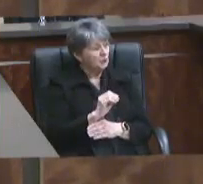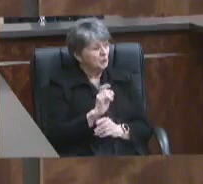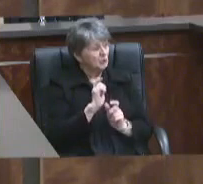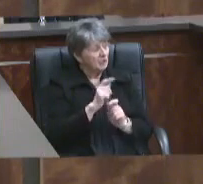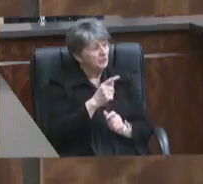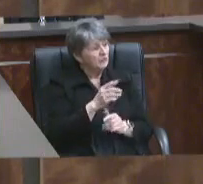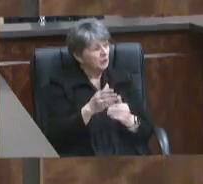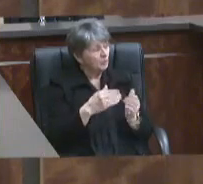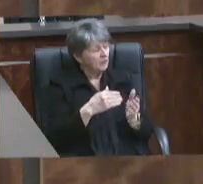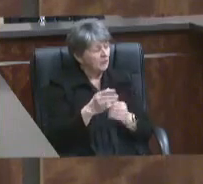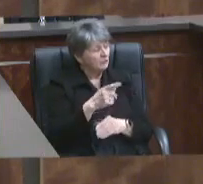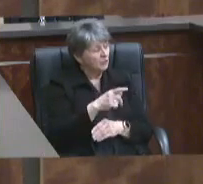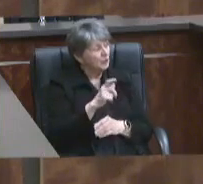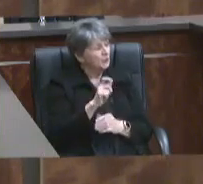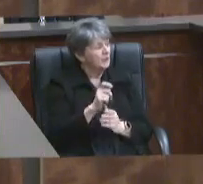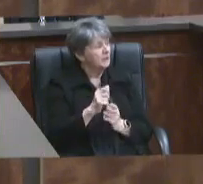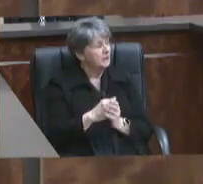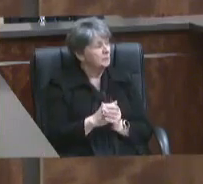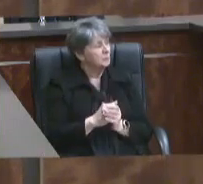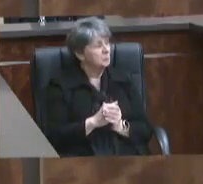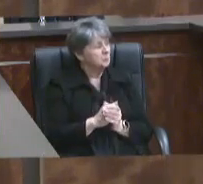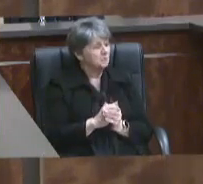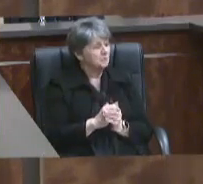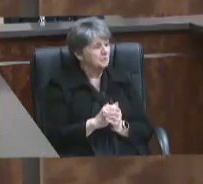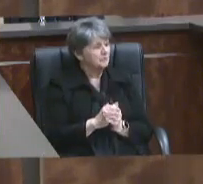you need. And I